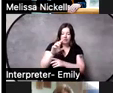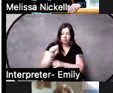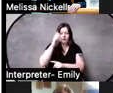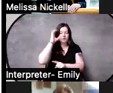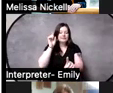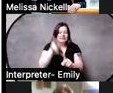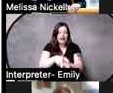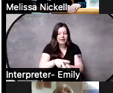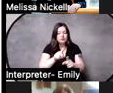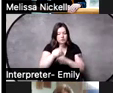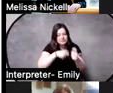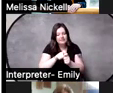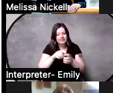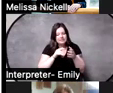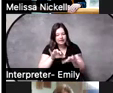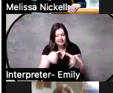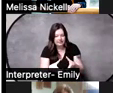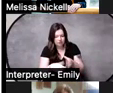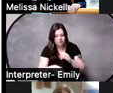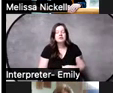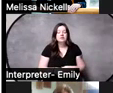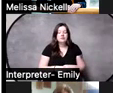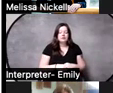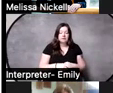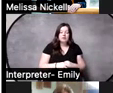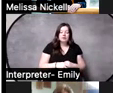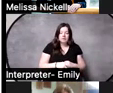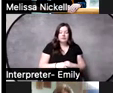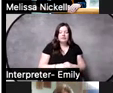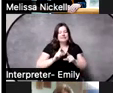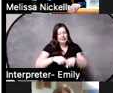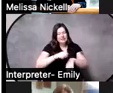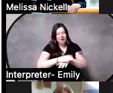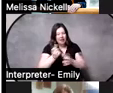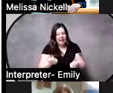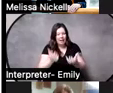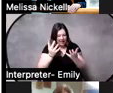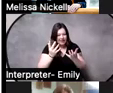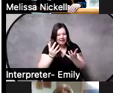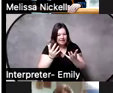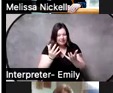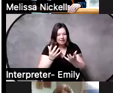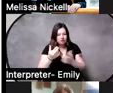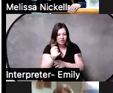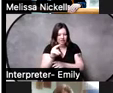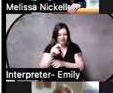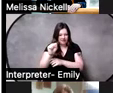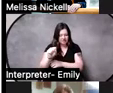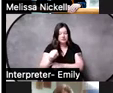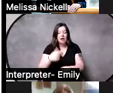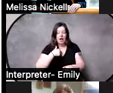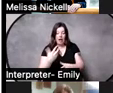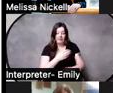number based on how many grants are going to be reviewed. I'm actually currently chair of a study section called HPBB.